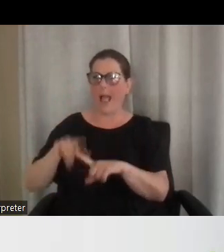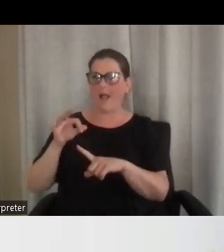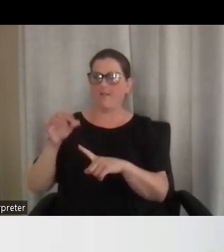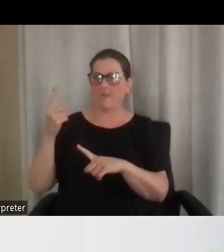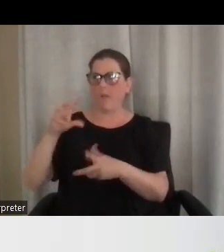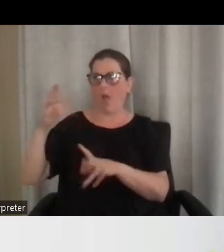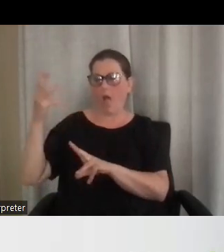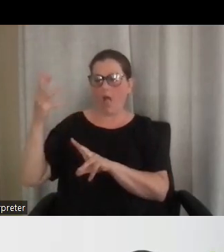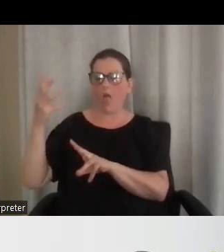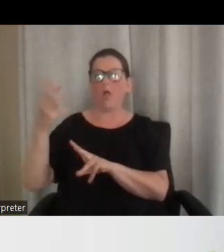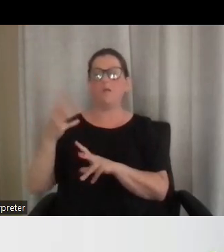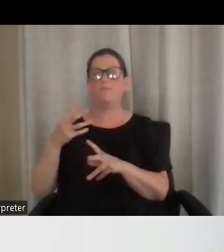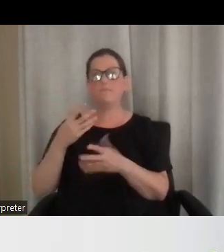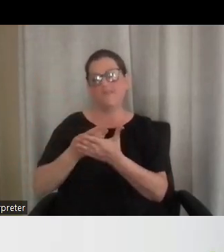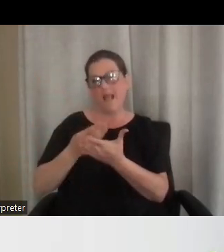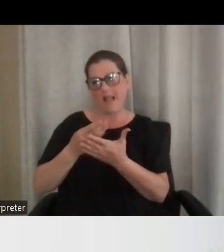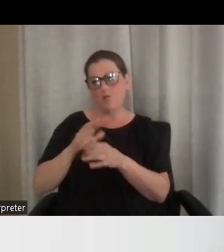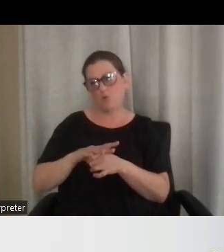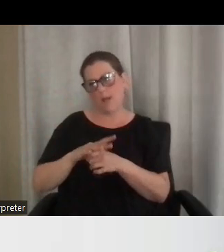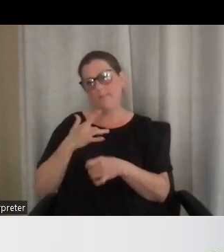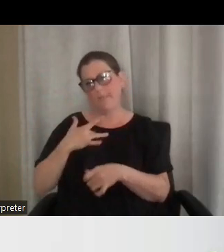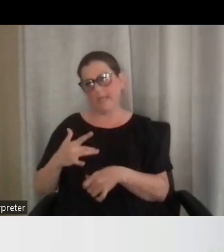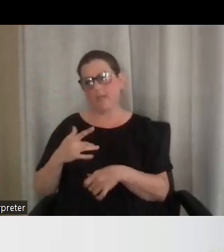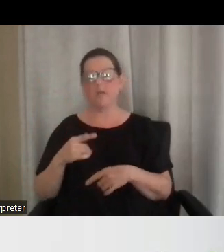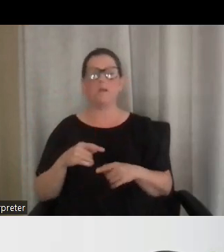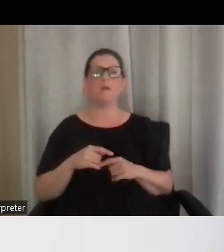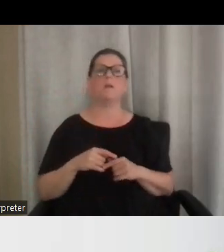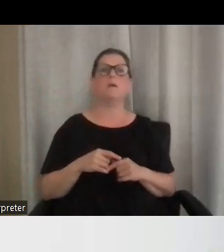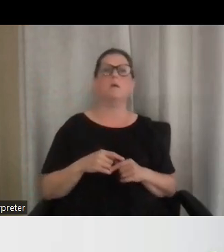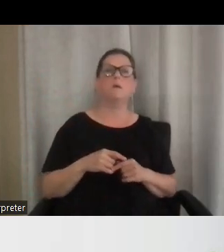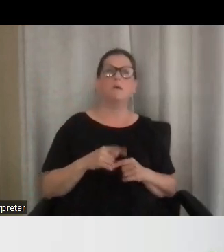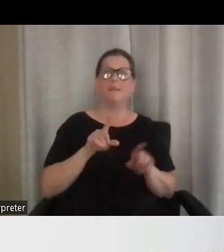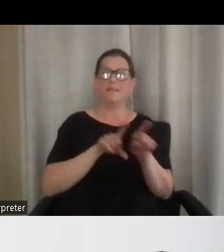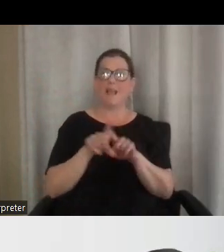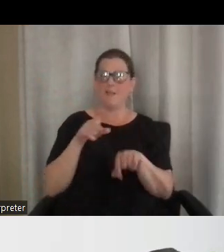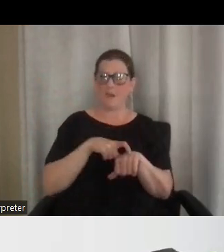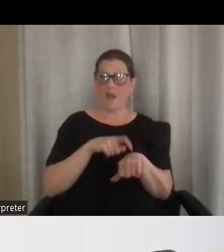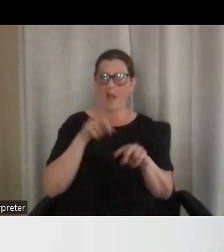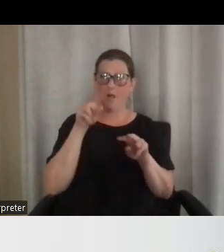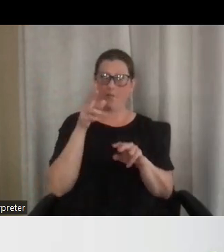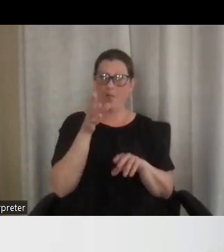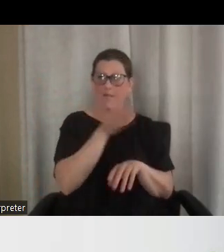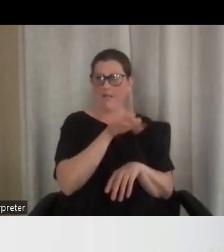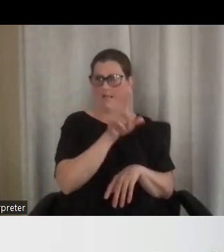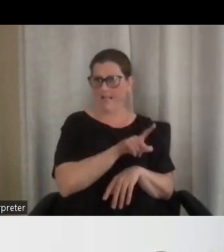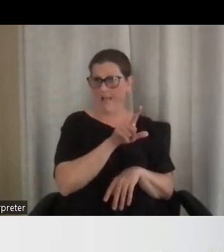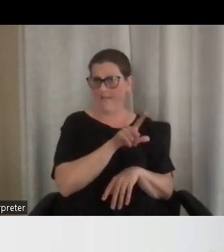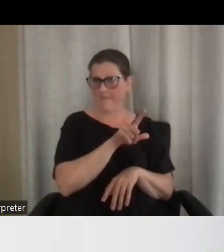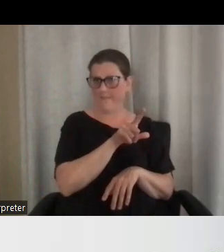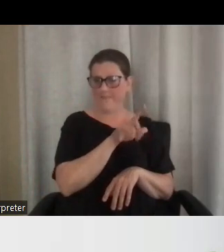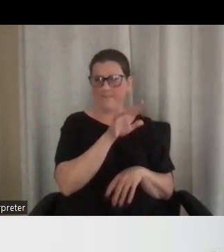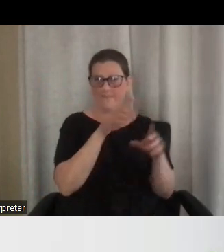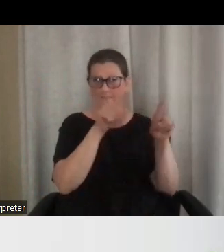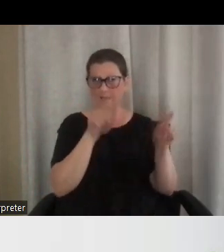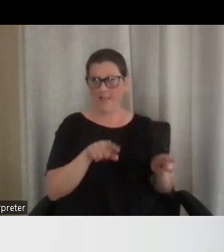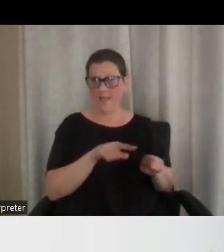experiencing financial stressors or other stressors. At the same time, when we're looking at the left side of this slide,